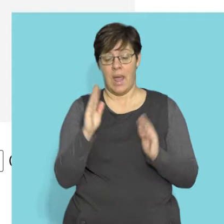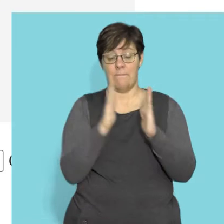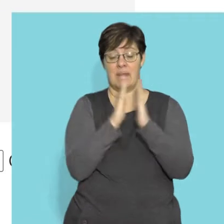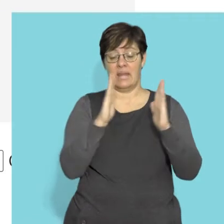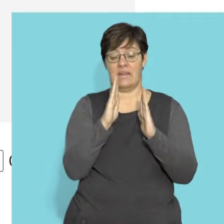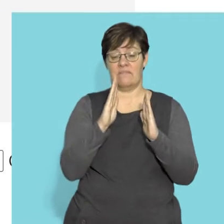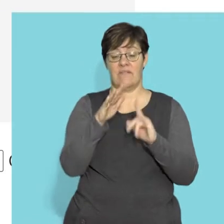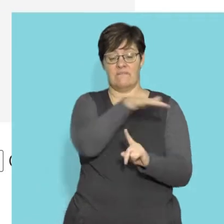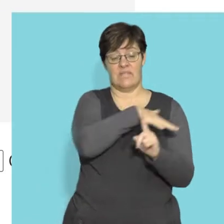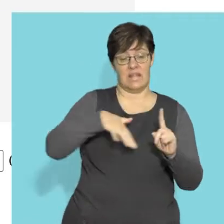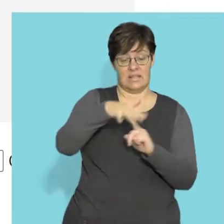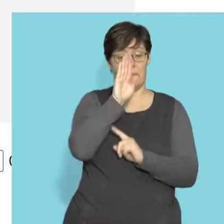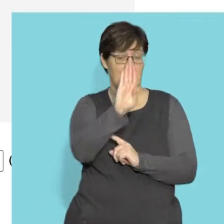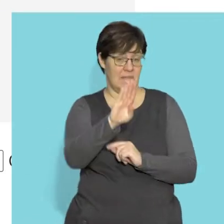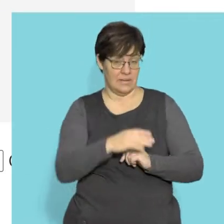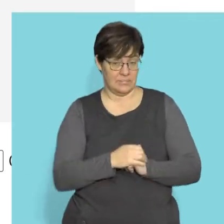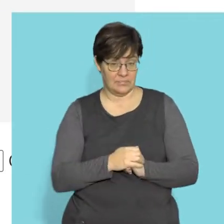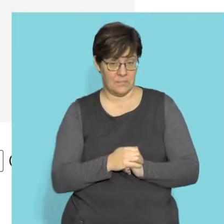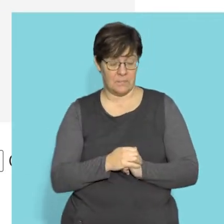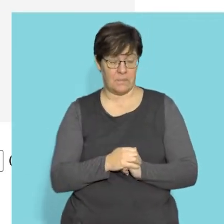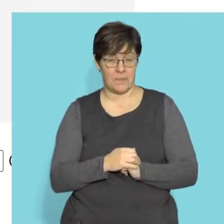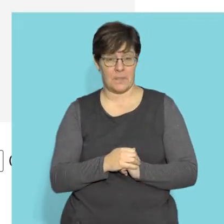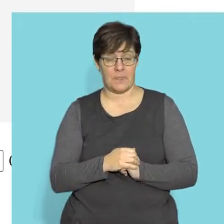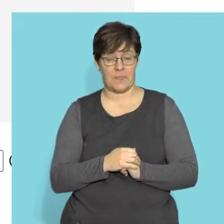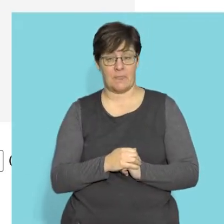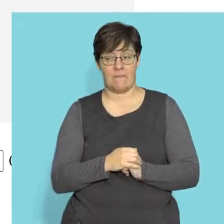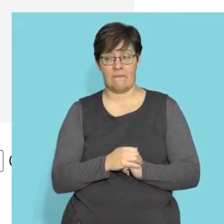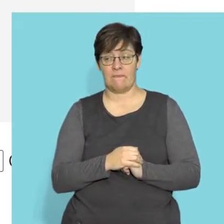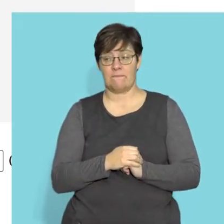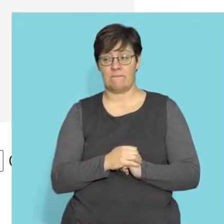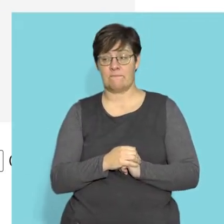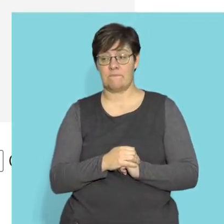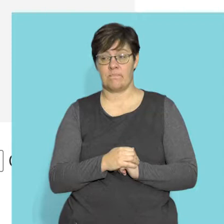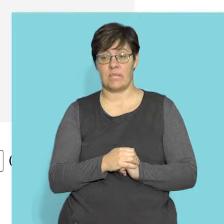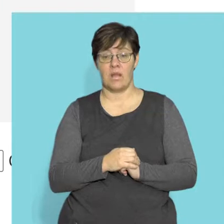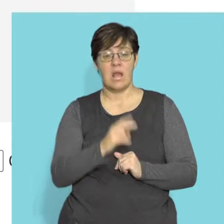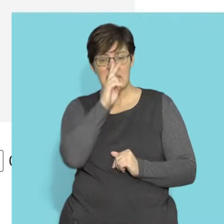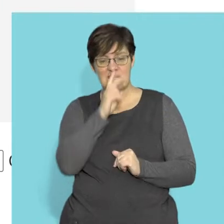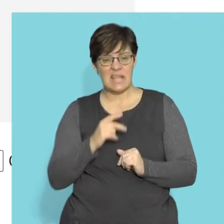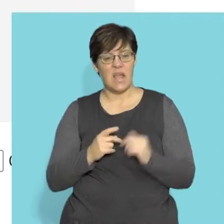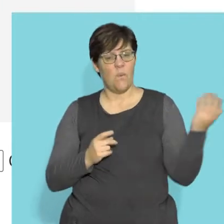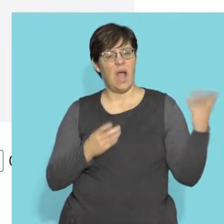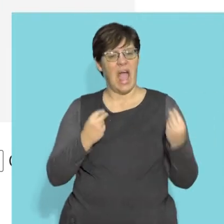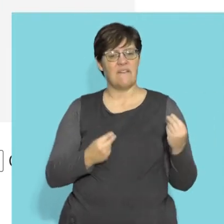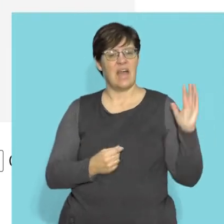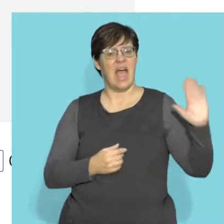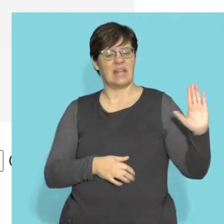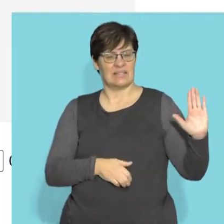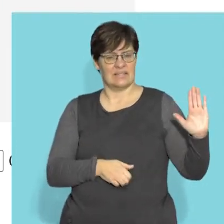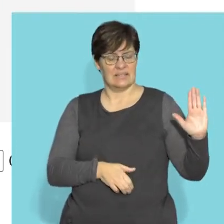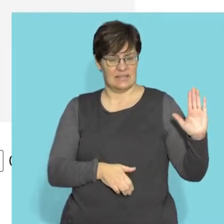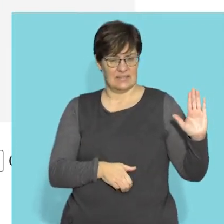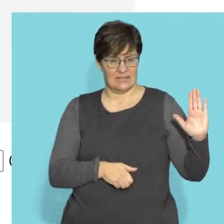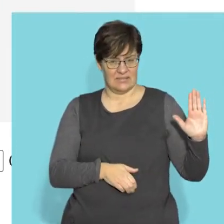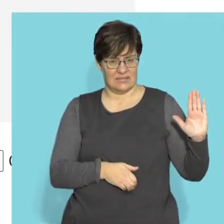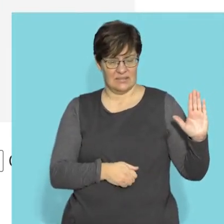magnetic field. Now, take a notice that on the side of the screen, there's a hand that is